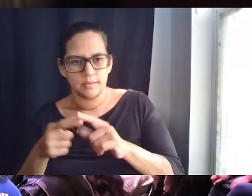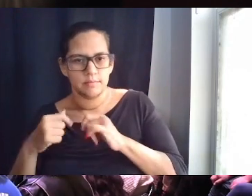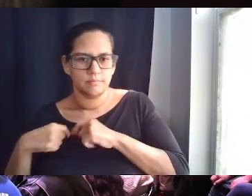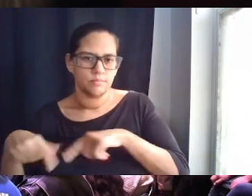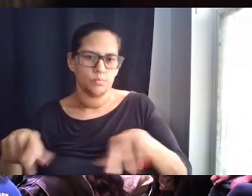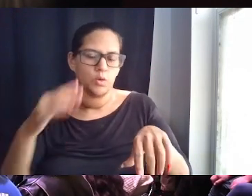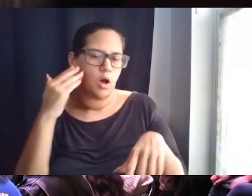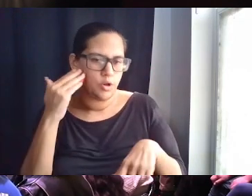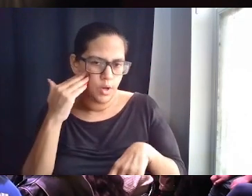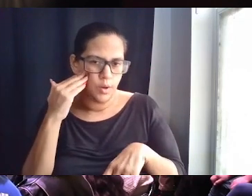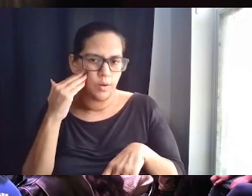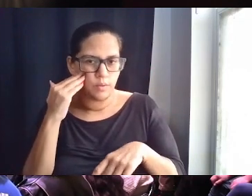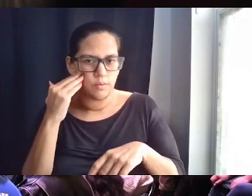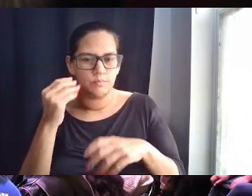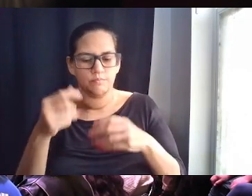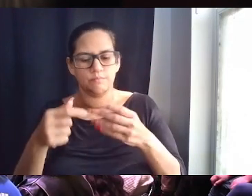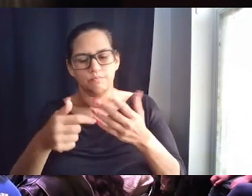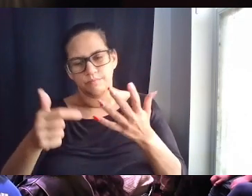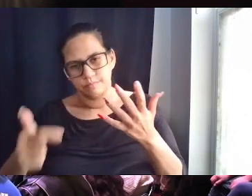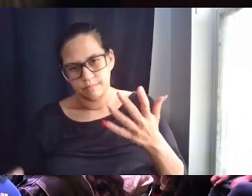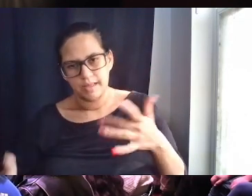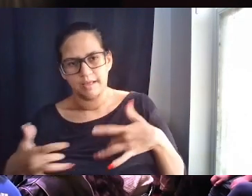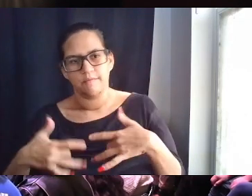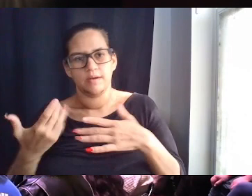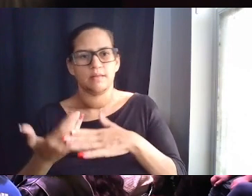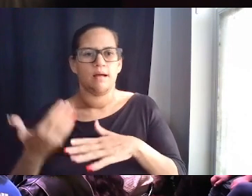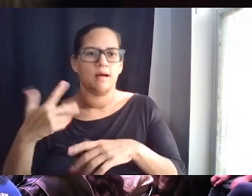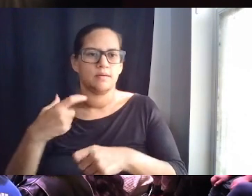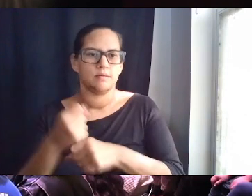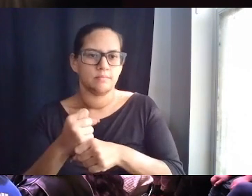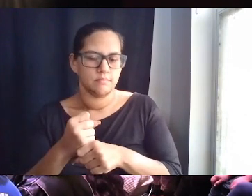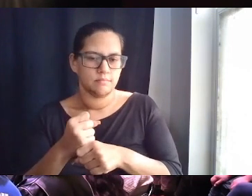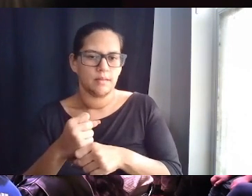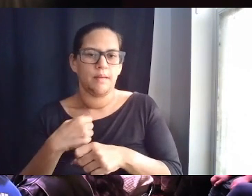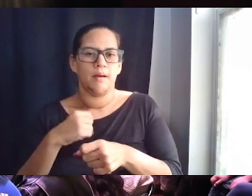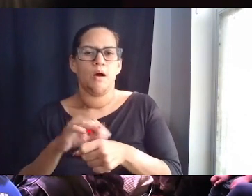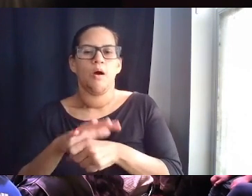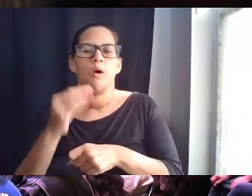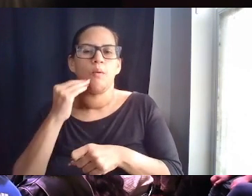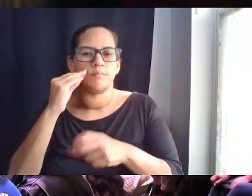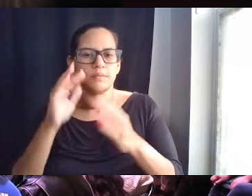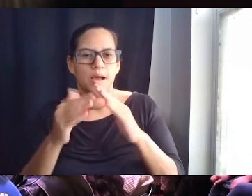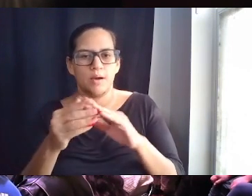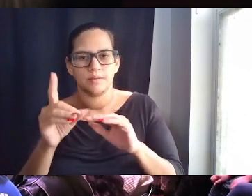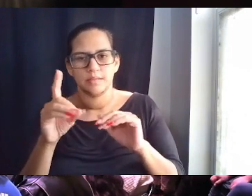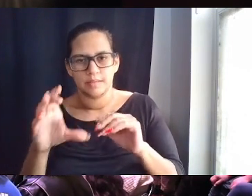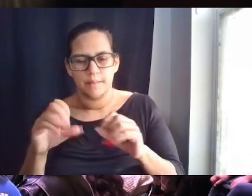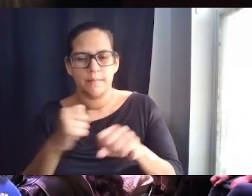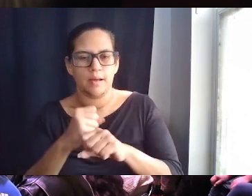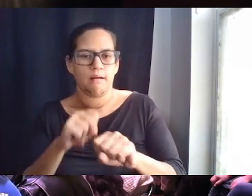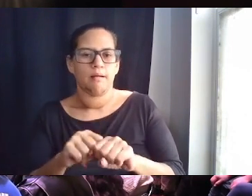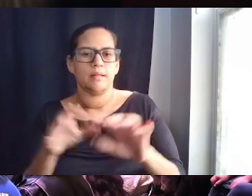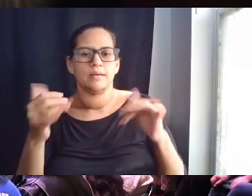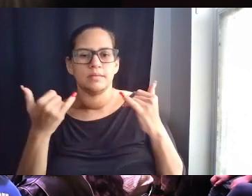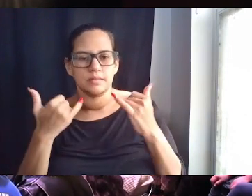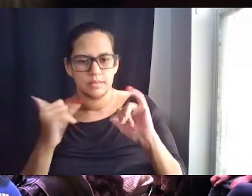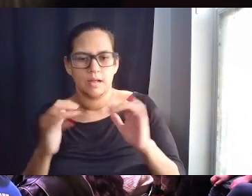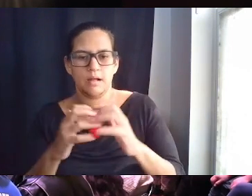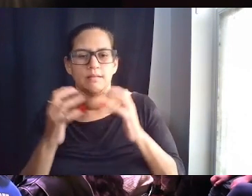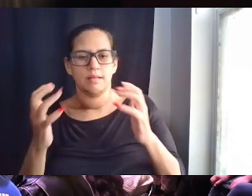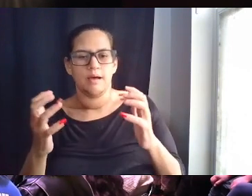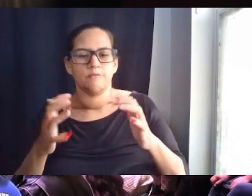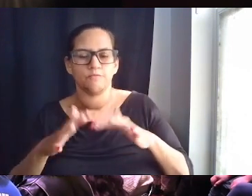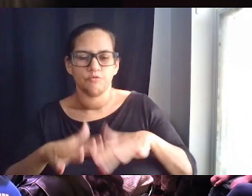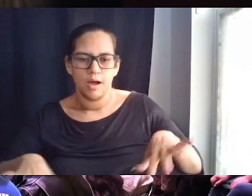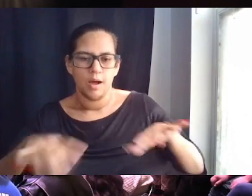of events in the last year, several in my hometown of D.C., have made it clear that there is still a lot of ground we need to cover, and